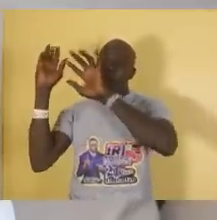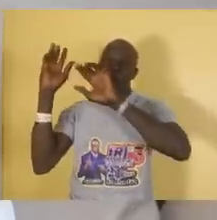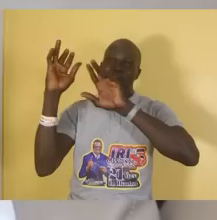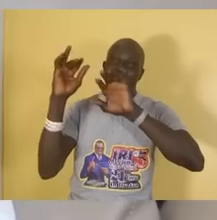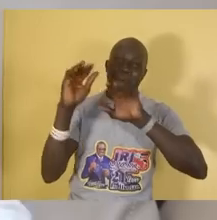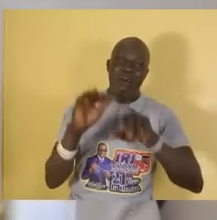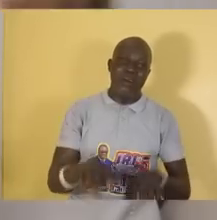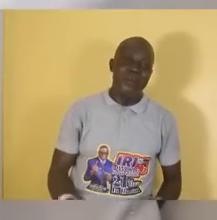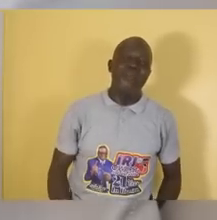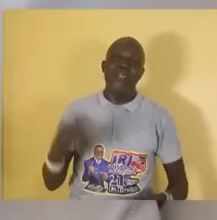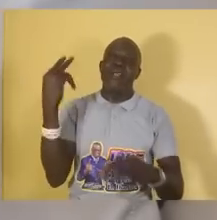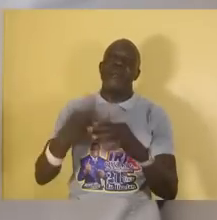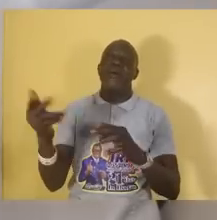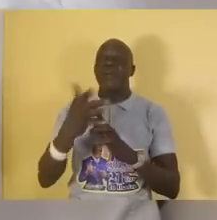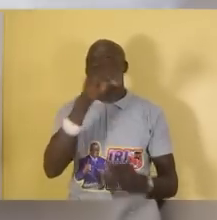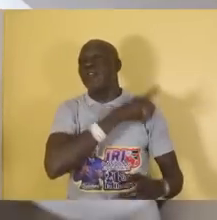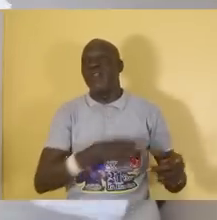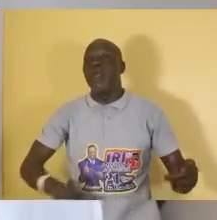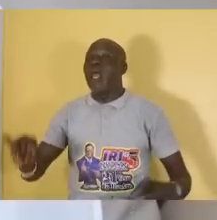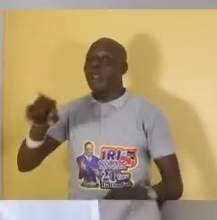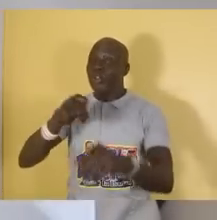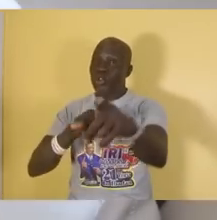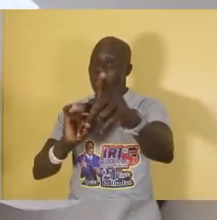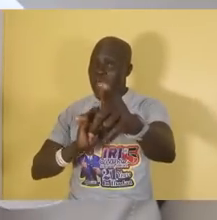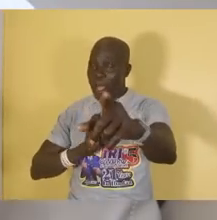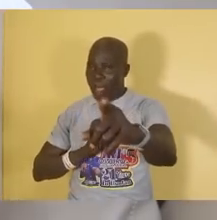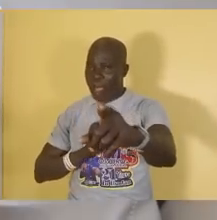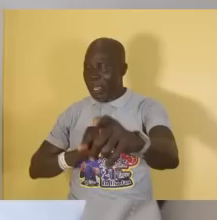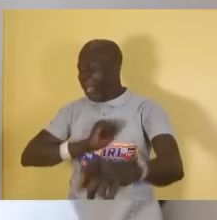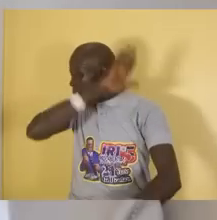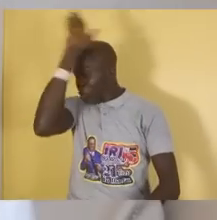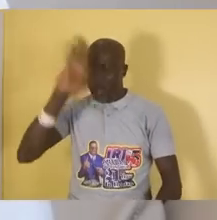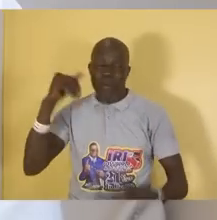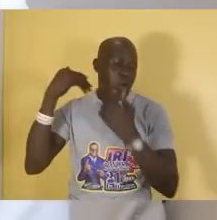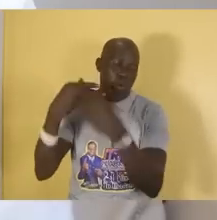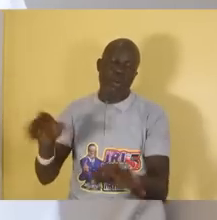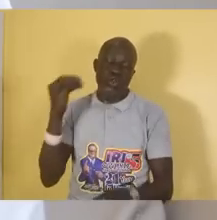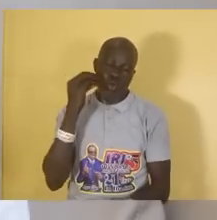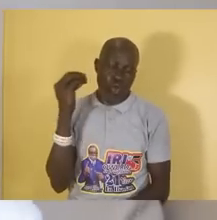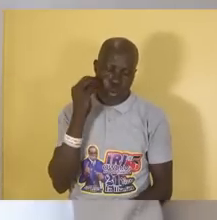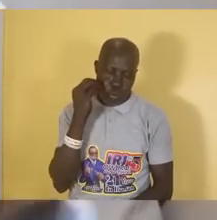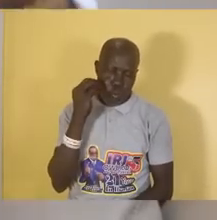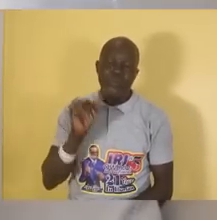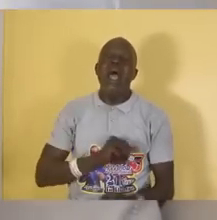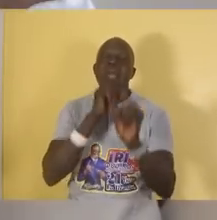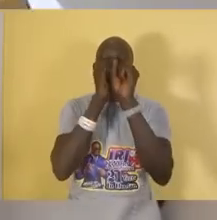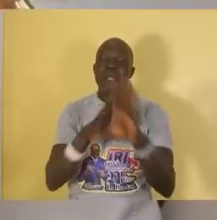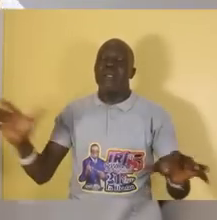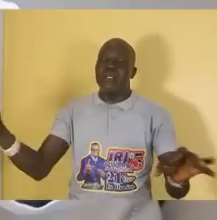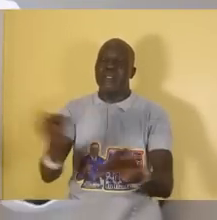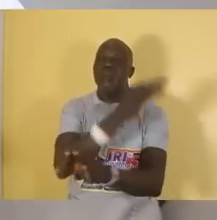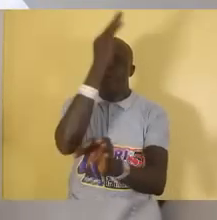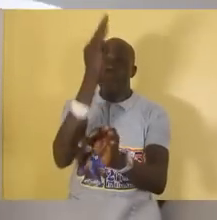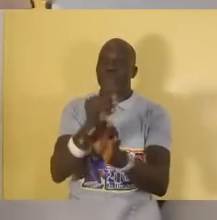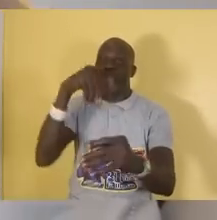bọ̀. Lórúkọ Olúwa. Ìmí àtiwọ́. Ìwà náà. À ní sọ lẹ́nu. Amen. Mo bless àpẹẹrẹ bàbá. I